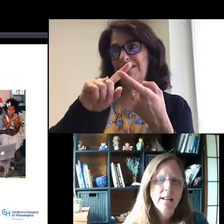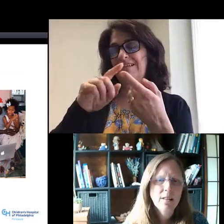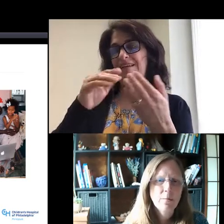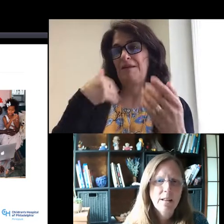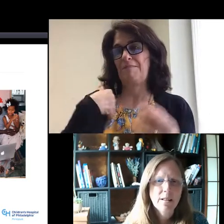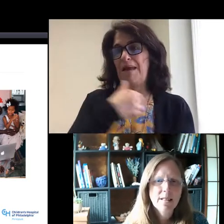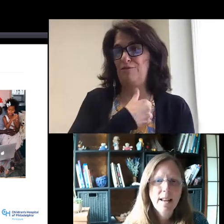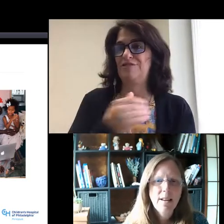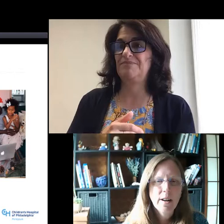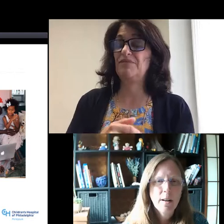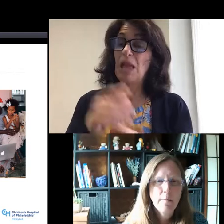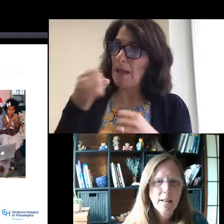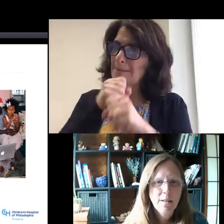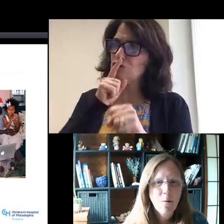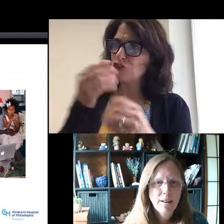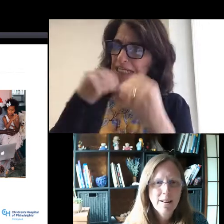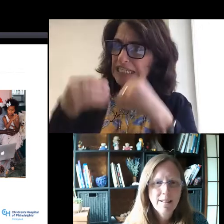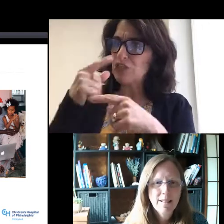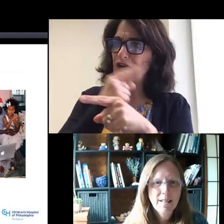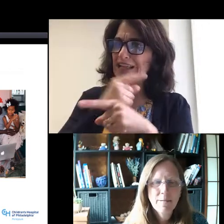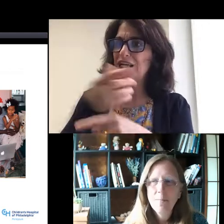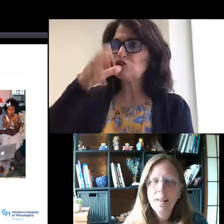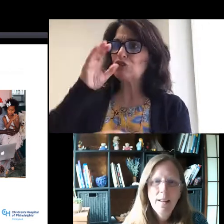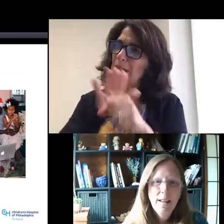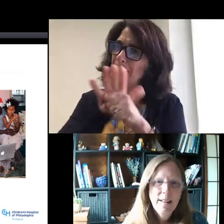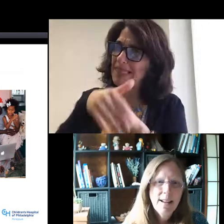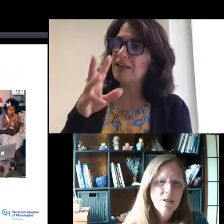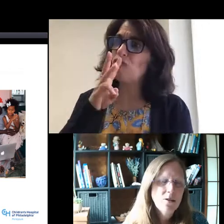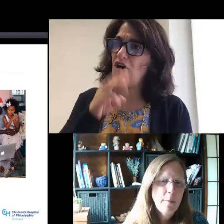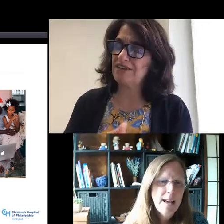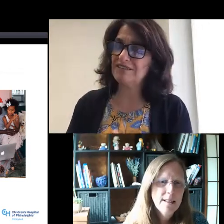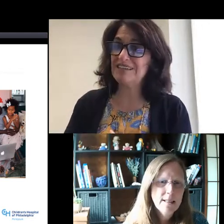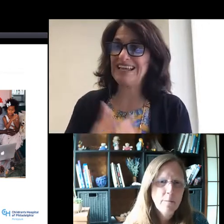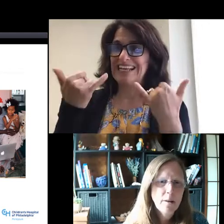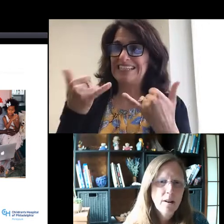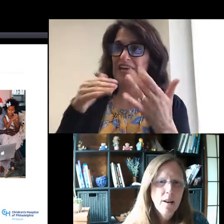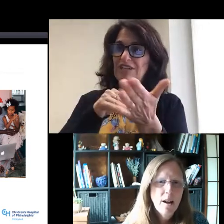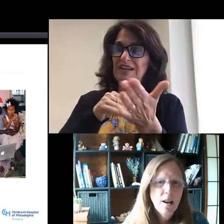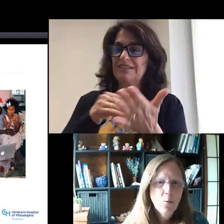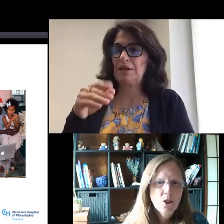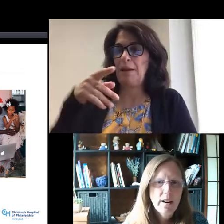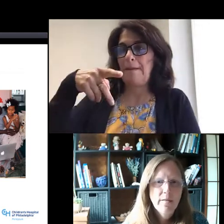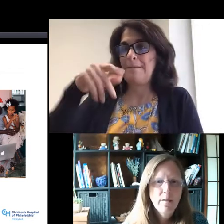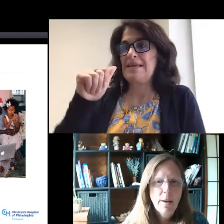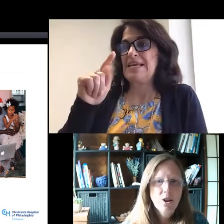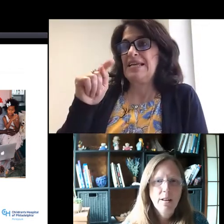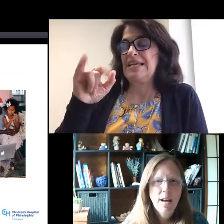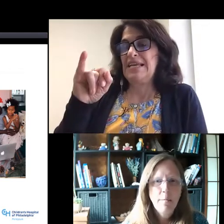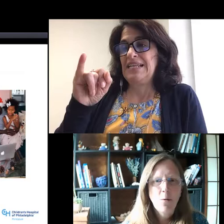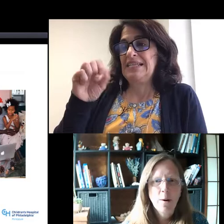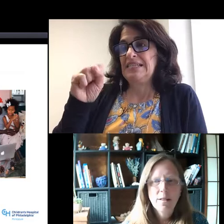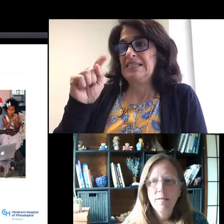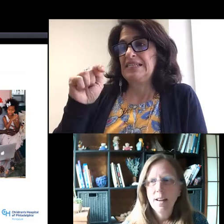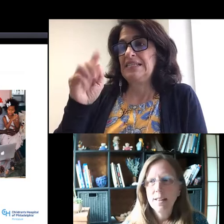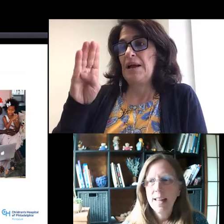eating regular meals and drinking plenty of water. Now, Dr. Patty Stubber will share information